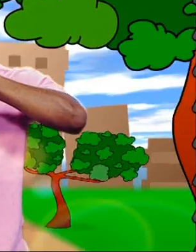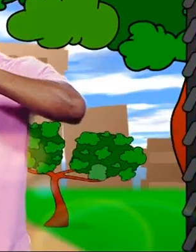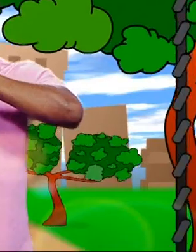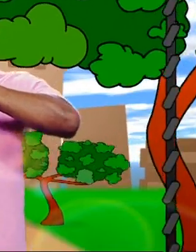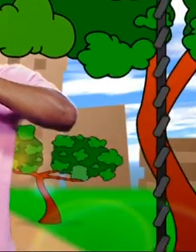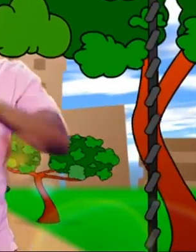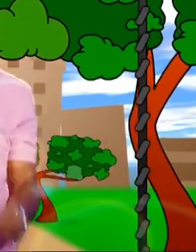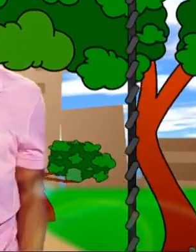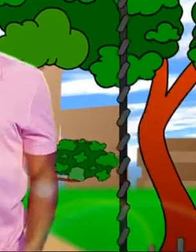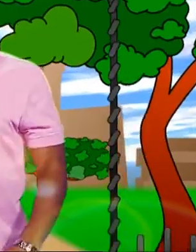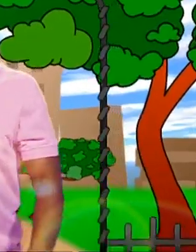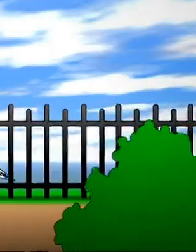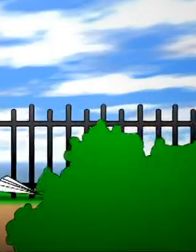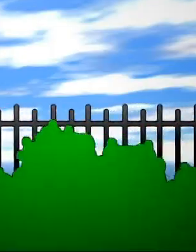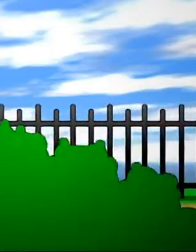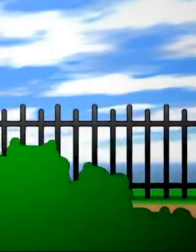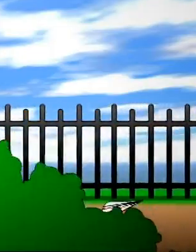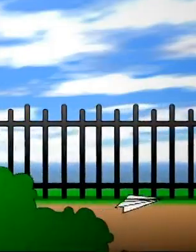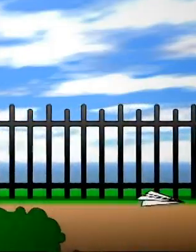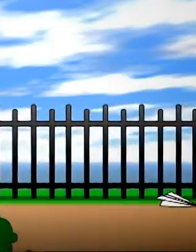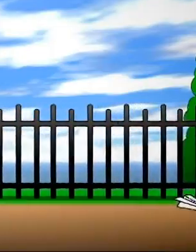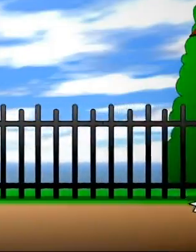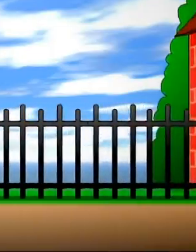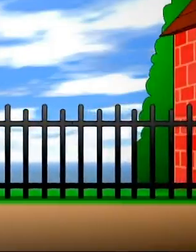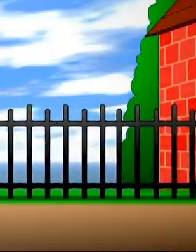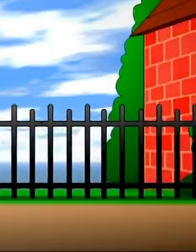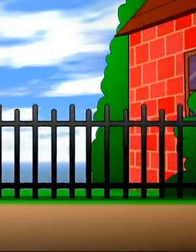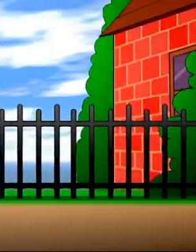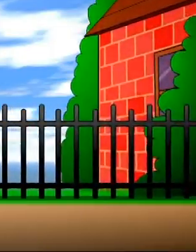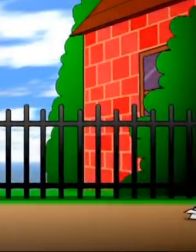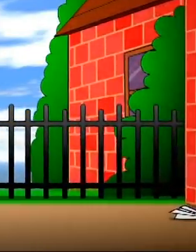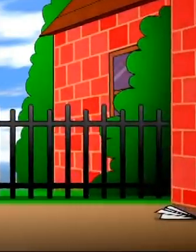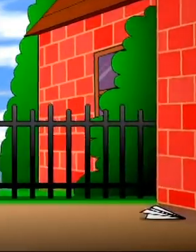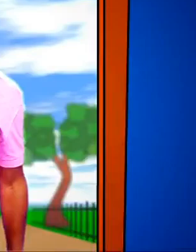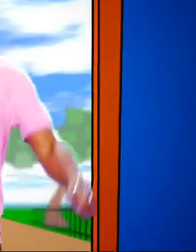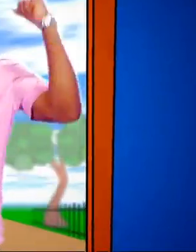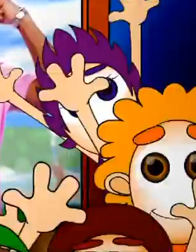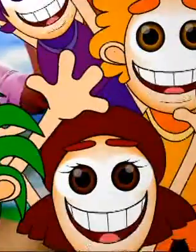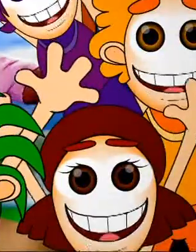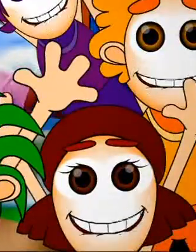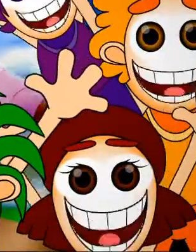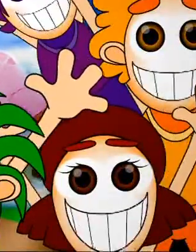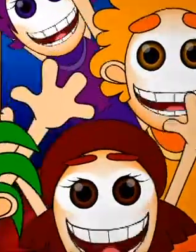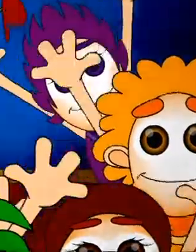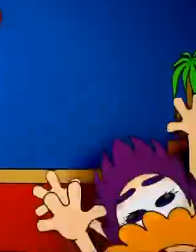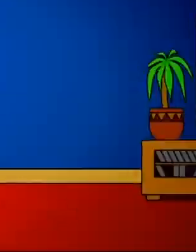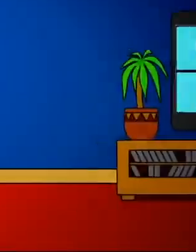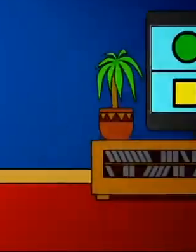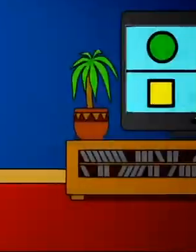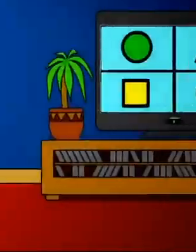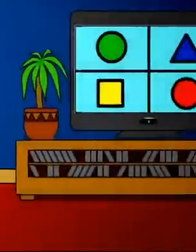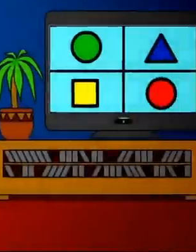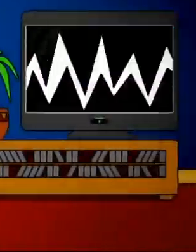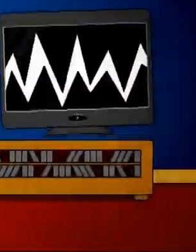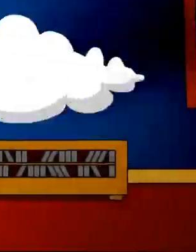It's big fun time! It's time to have fun, you're with CBeebies. Big fun time! The work's